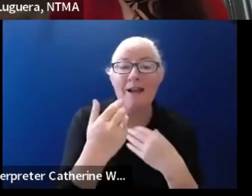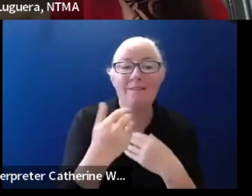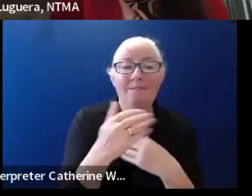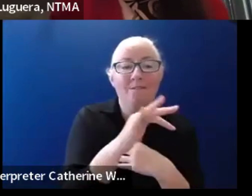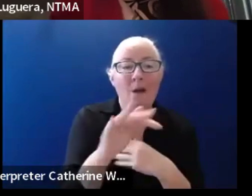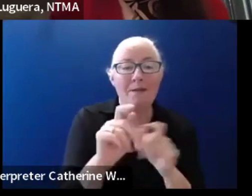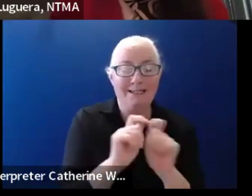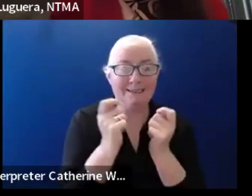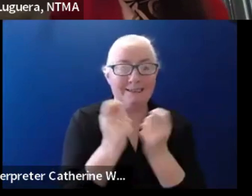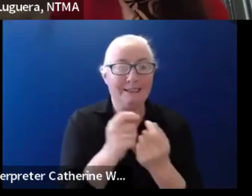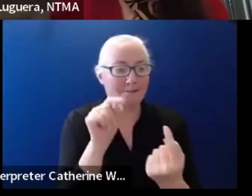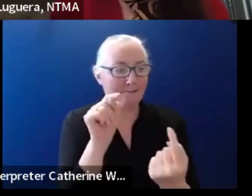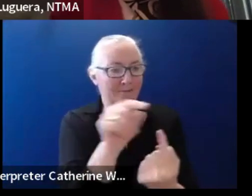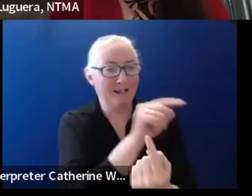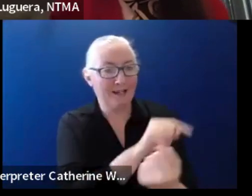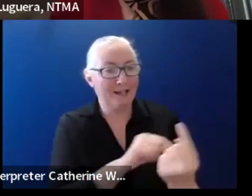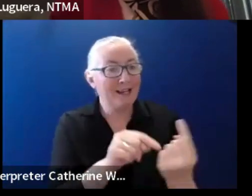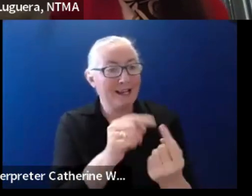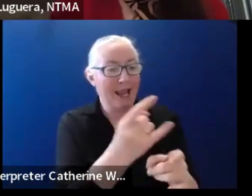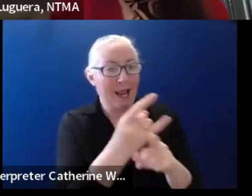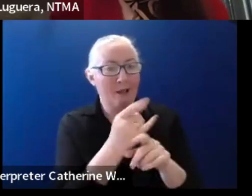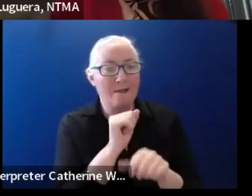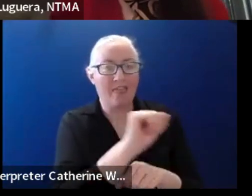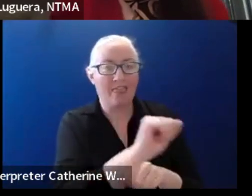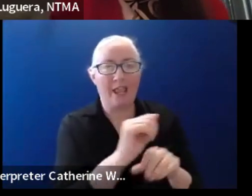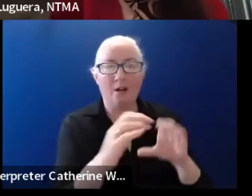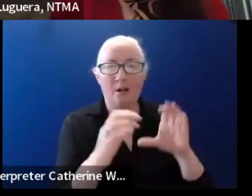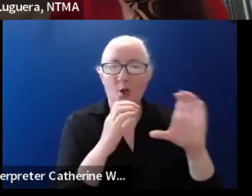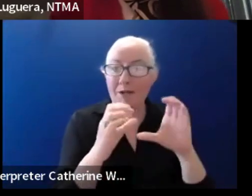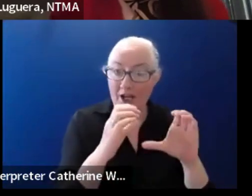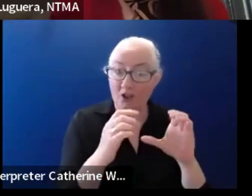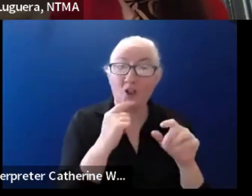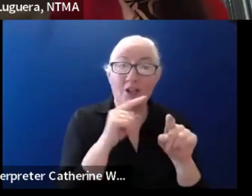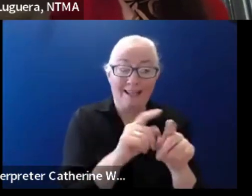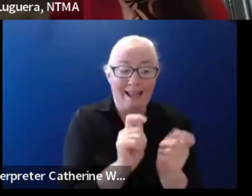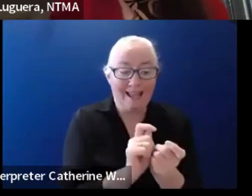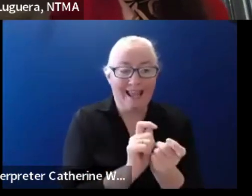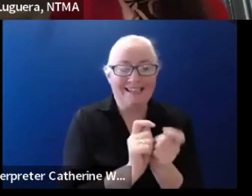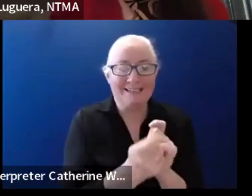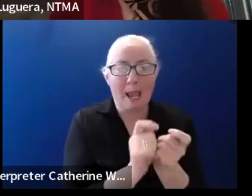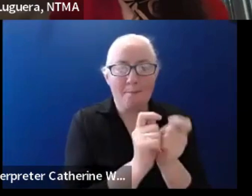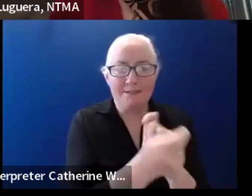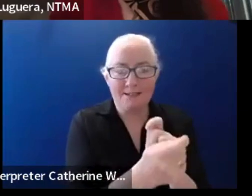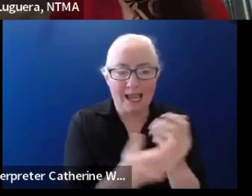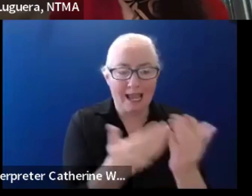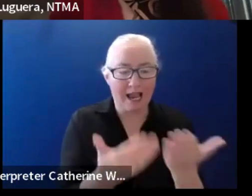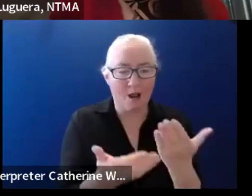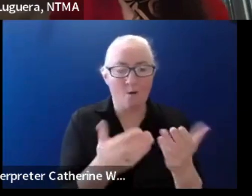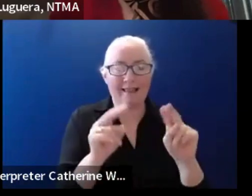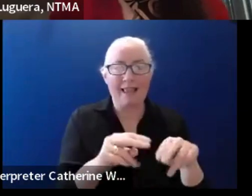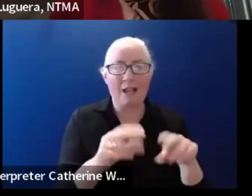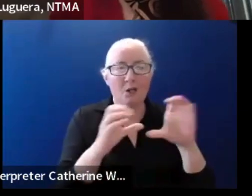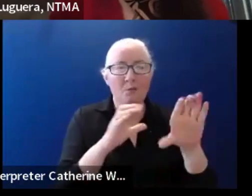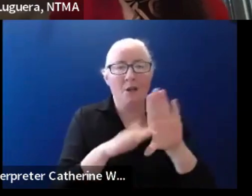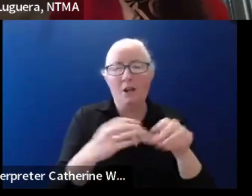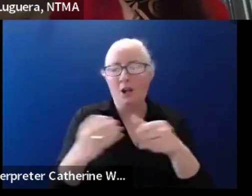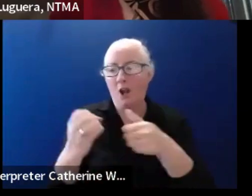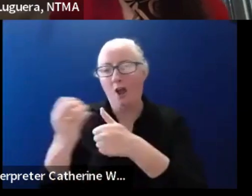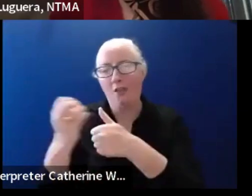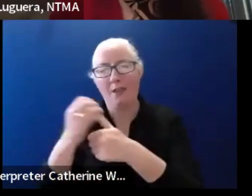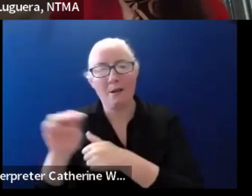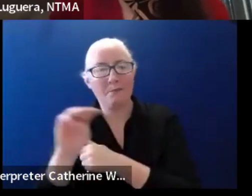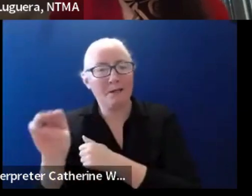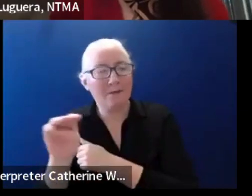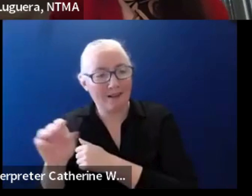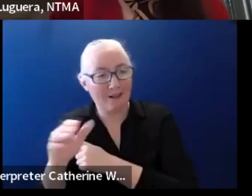team members is it's actually helped their communication. So they've adapted in terms of how they communicate with other people as well.